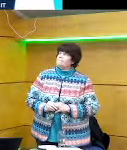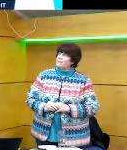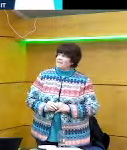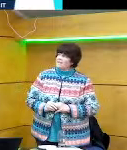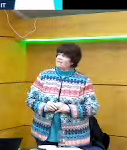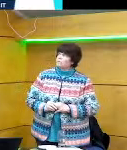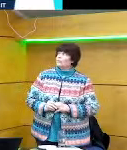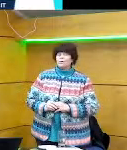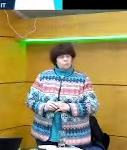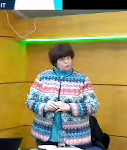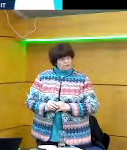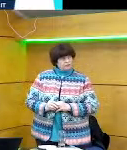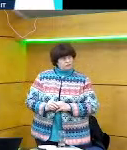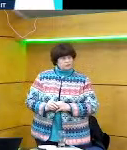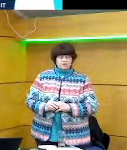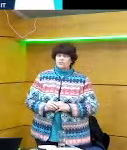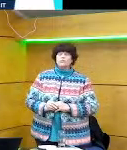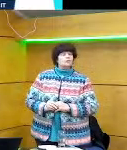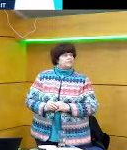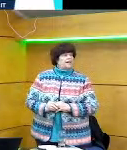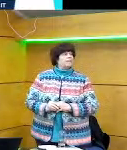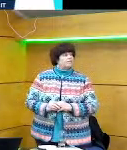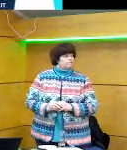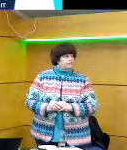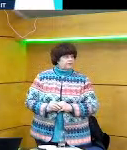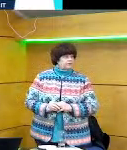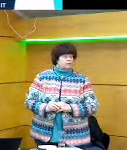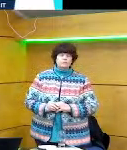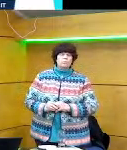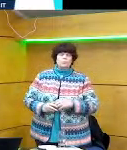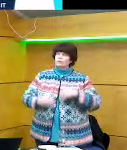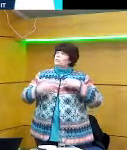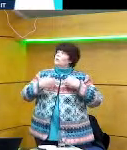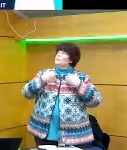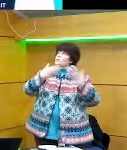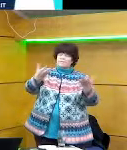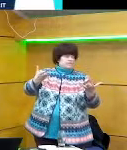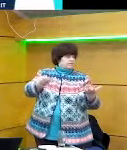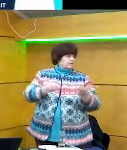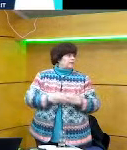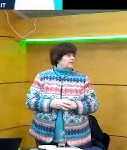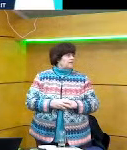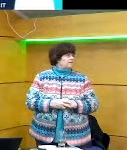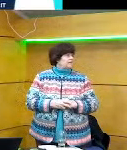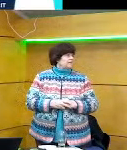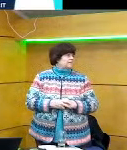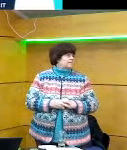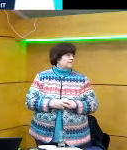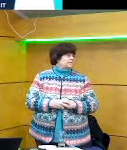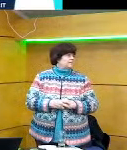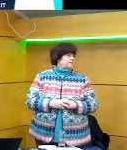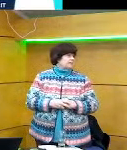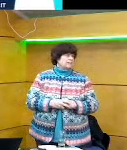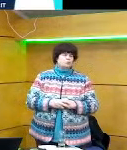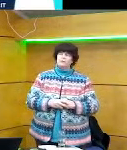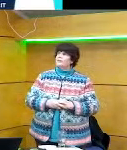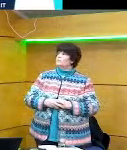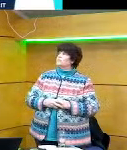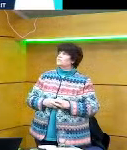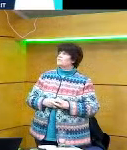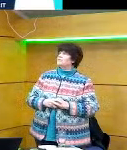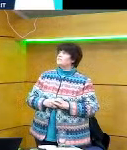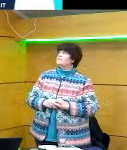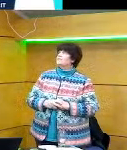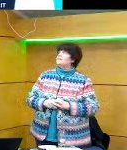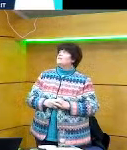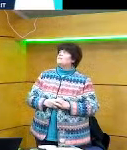in May, round 1, judges looked at the videos, or what was, in that case, the attachment that